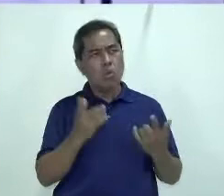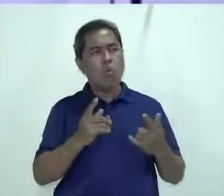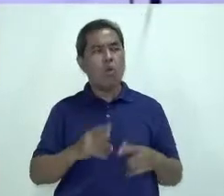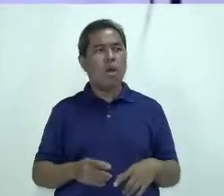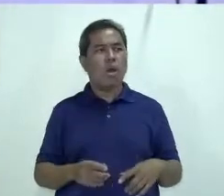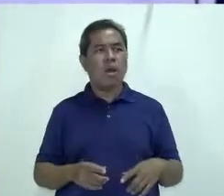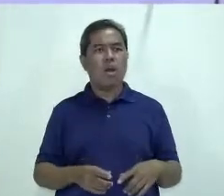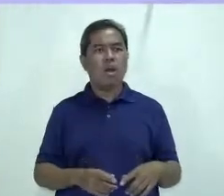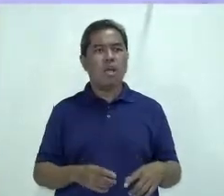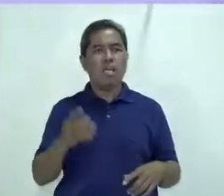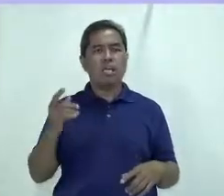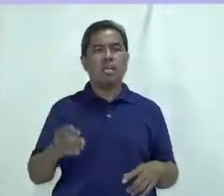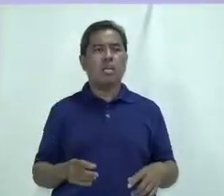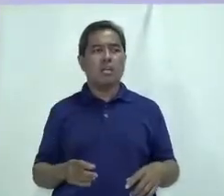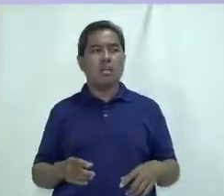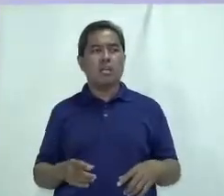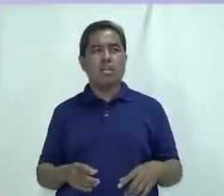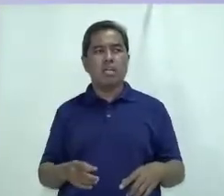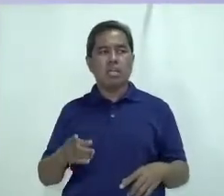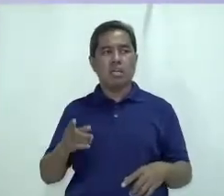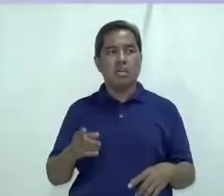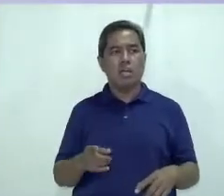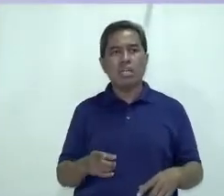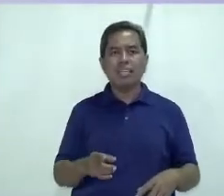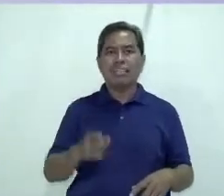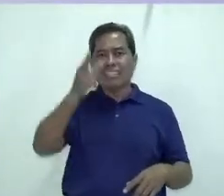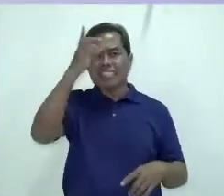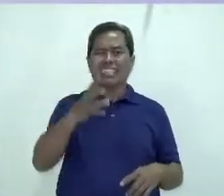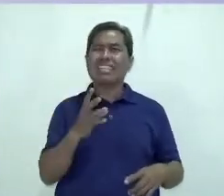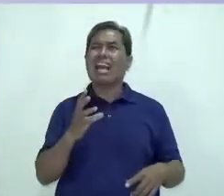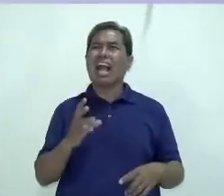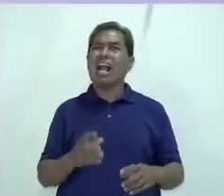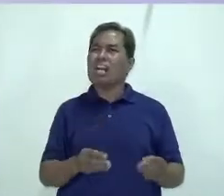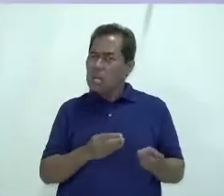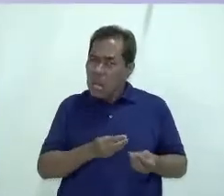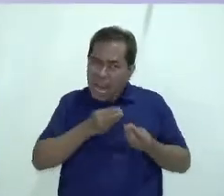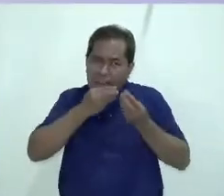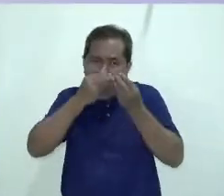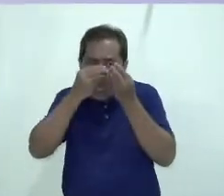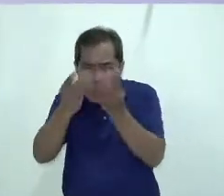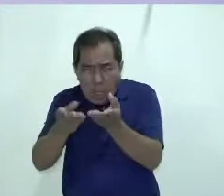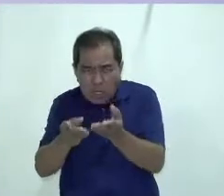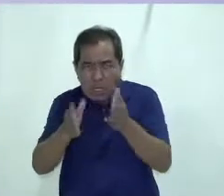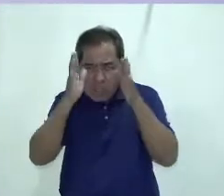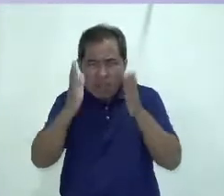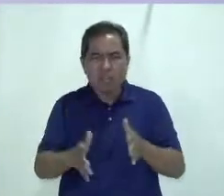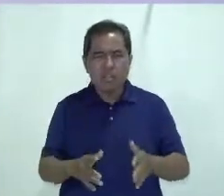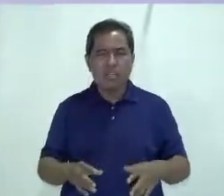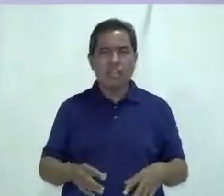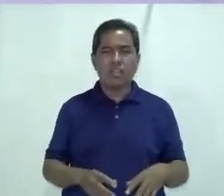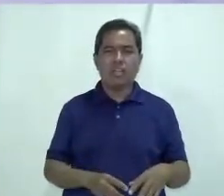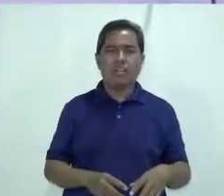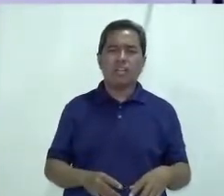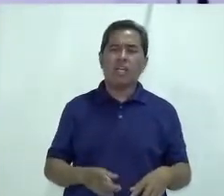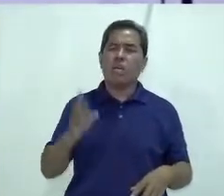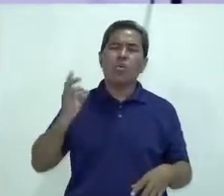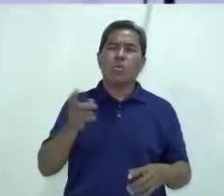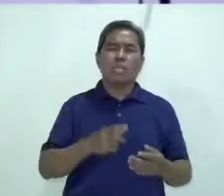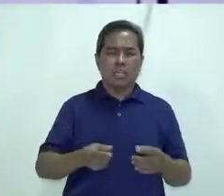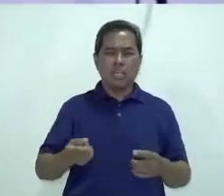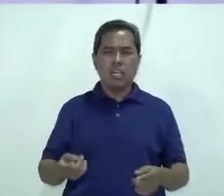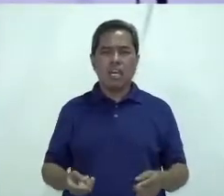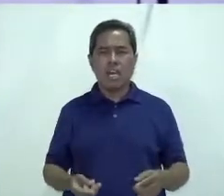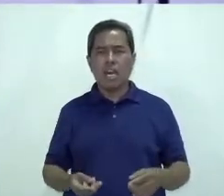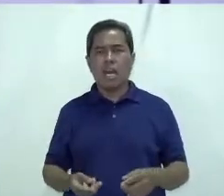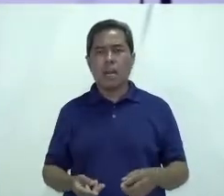Jehovah, His other name is Jireh. He is the God who provides. We can rely on Him. We can trust in Him